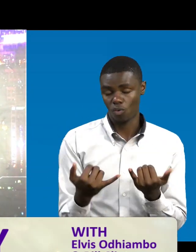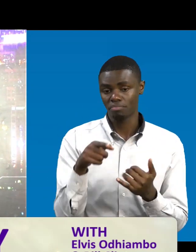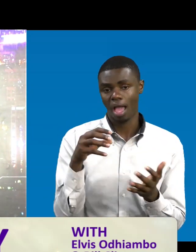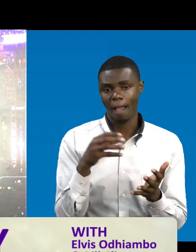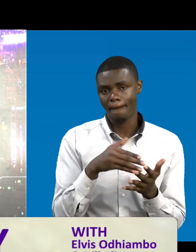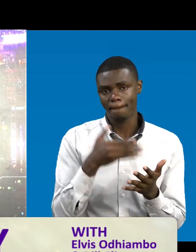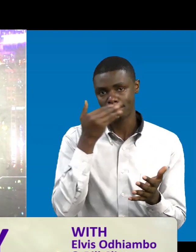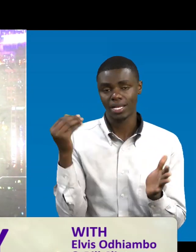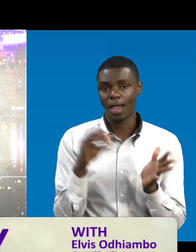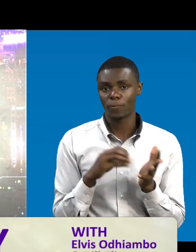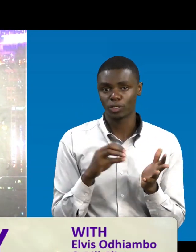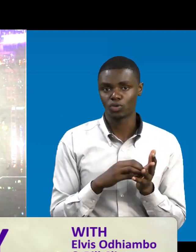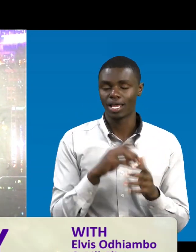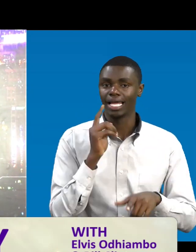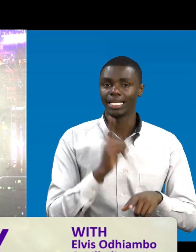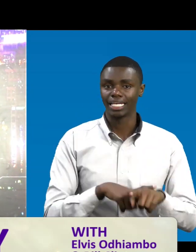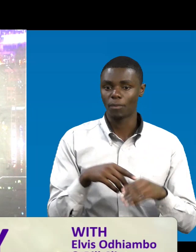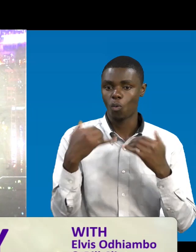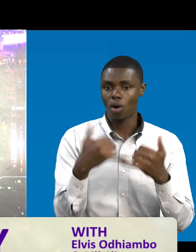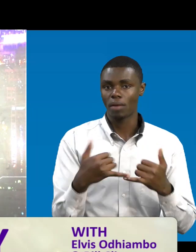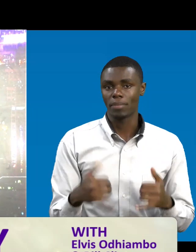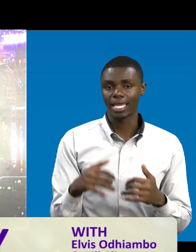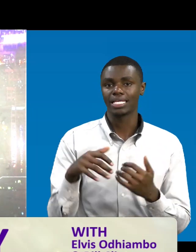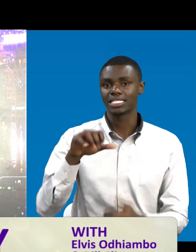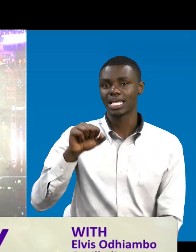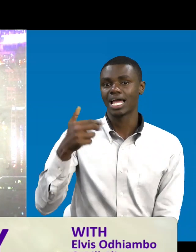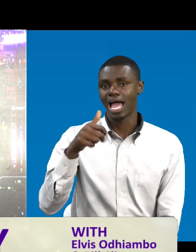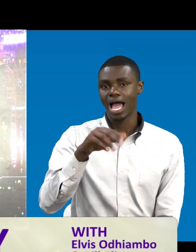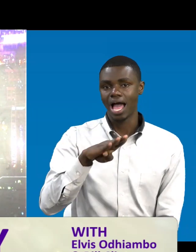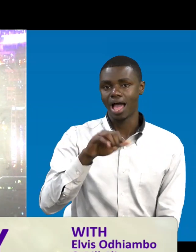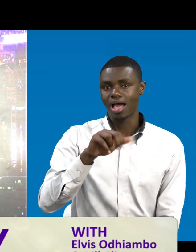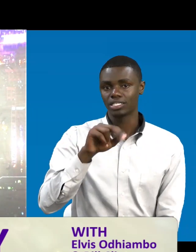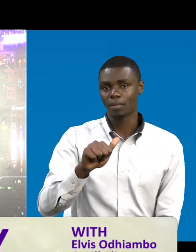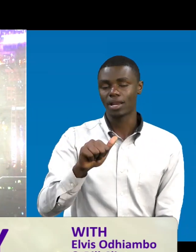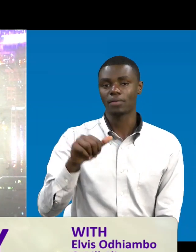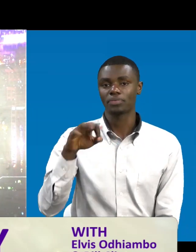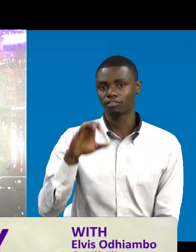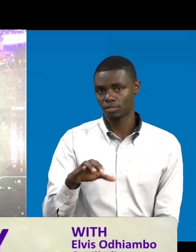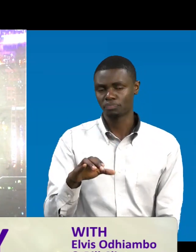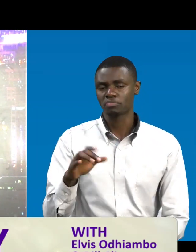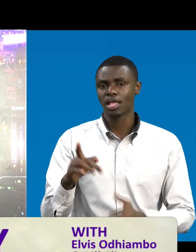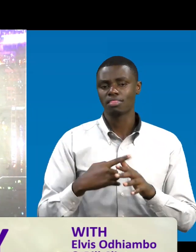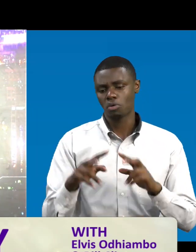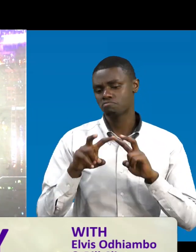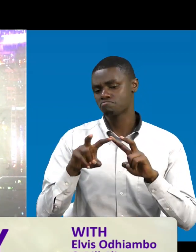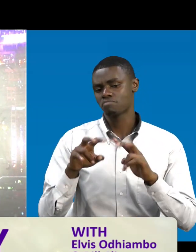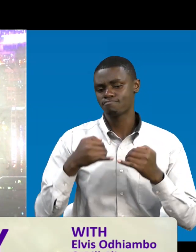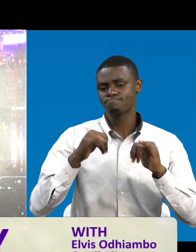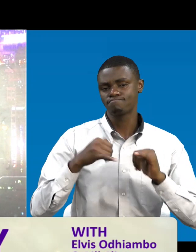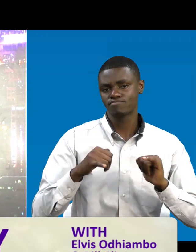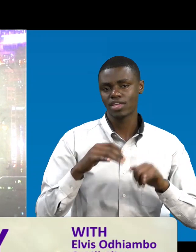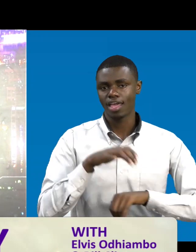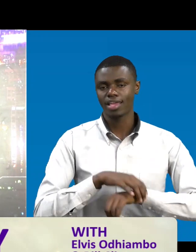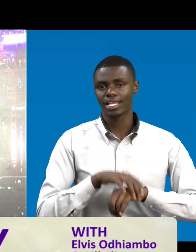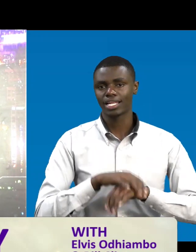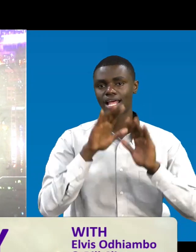better place. But then again, when they play against Shabana FC, that is away against Shabana FC, they'll be looking to try and